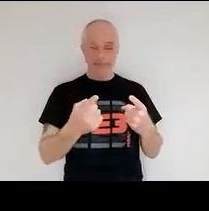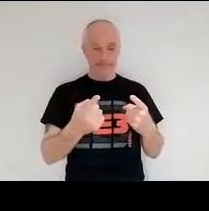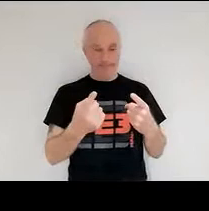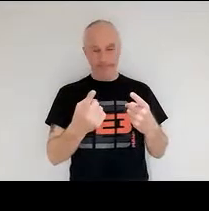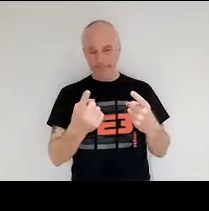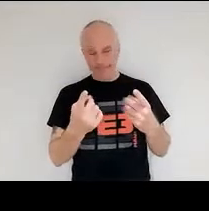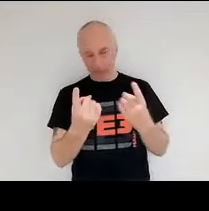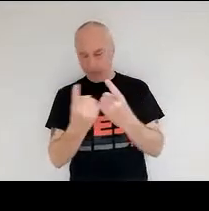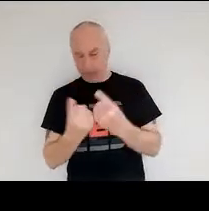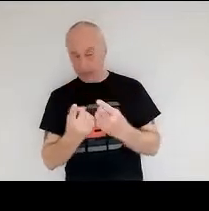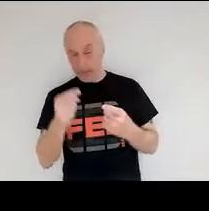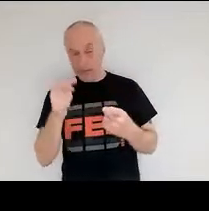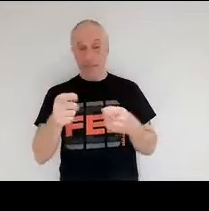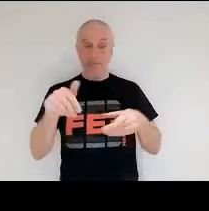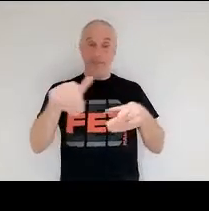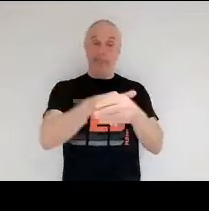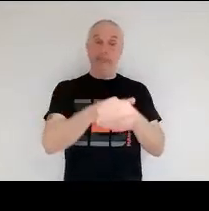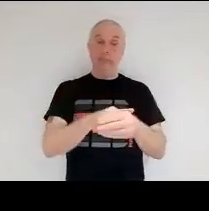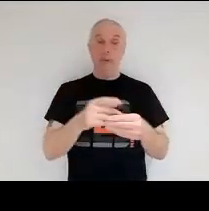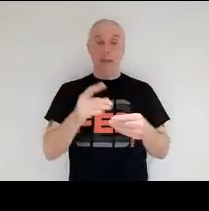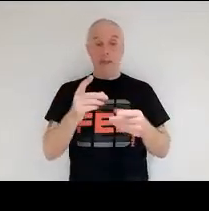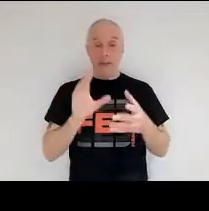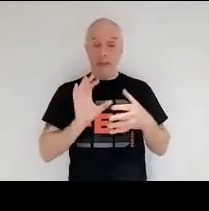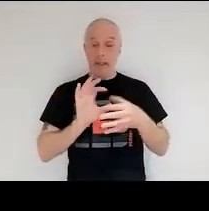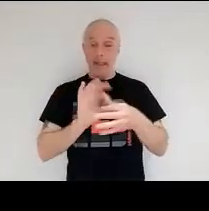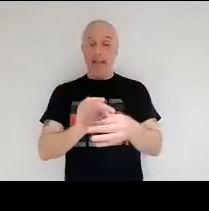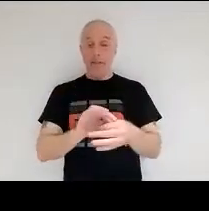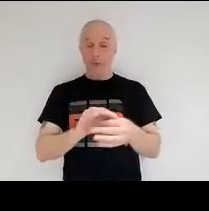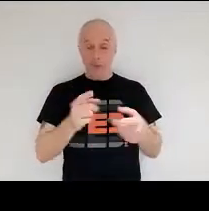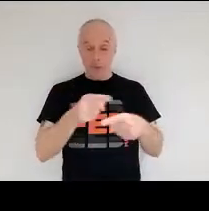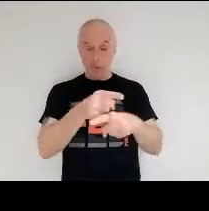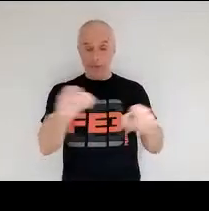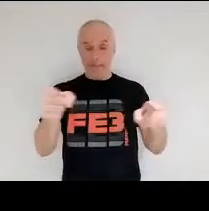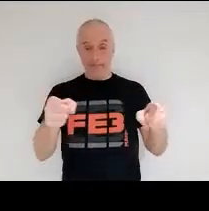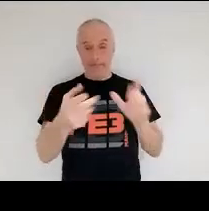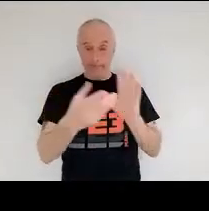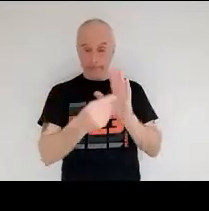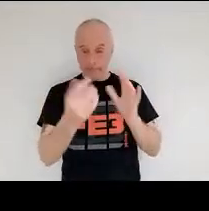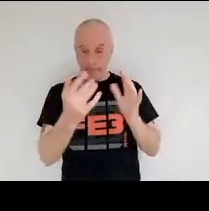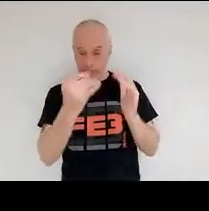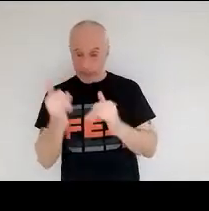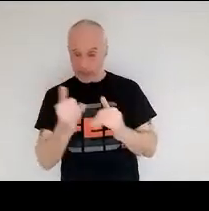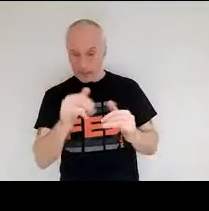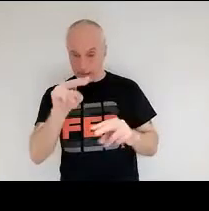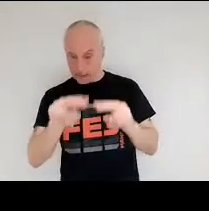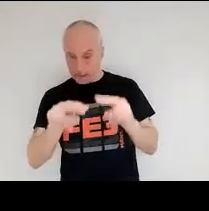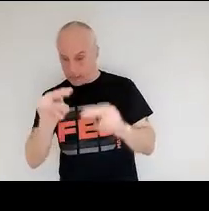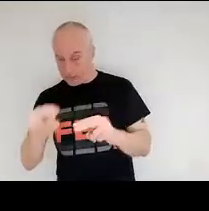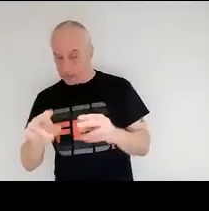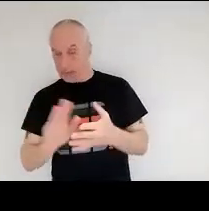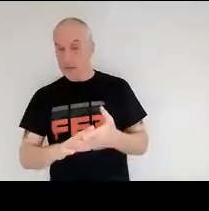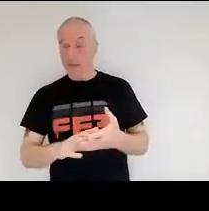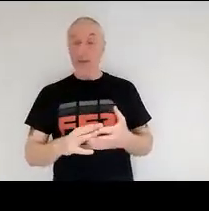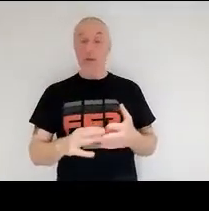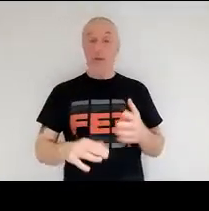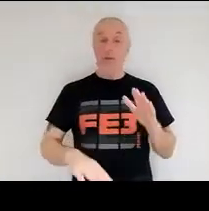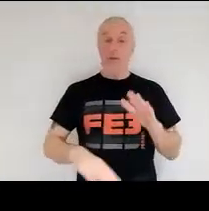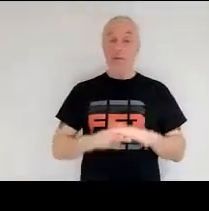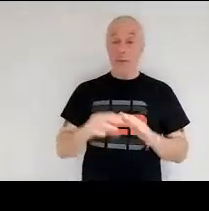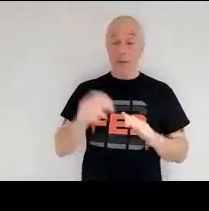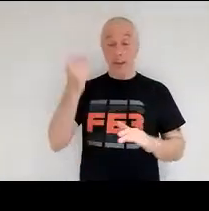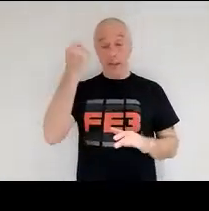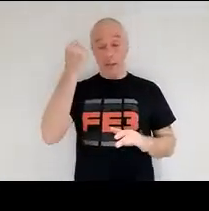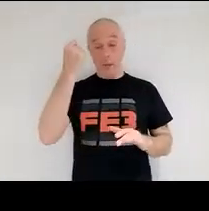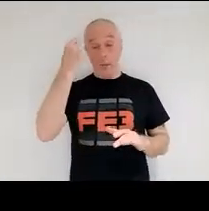leakage dynamics, and they all have their own distribution. So to understand the sort of full extent of that space, you can't do it